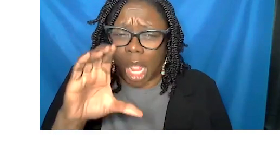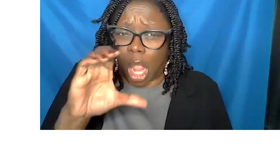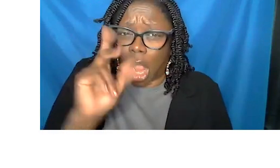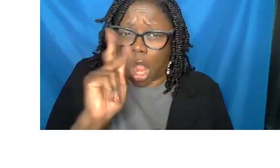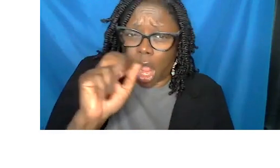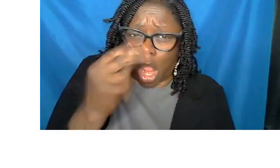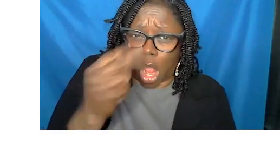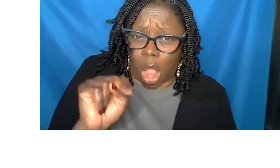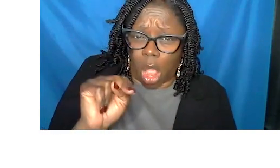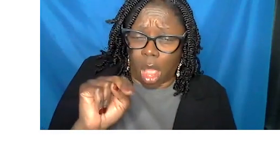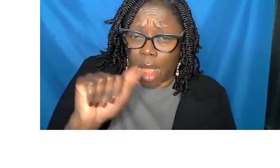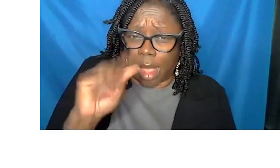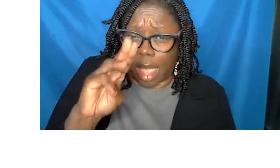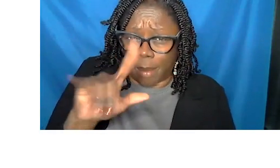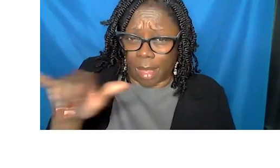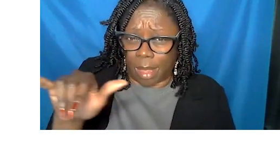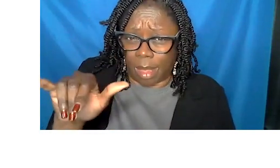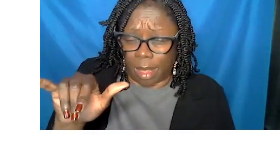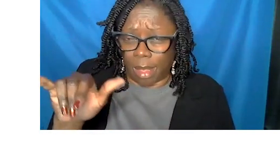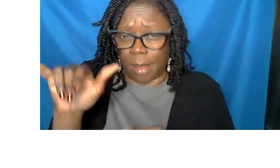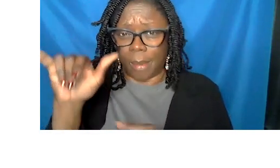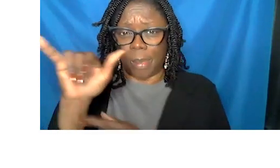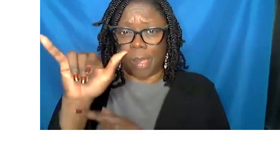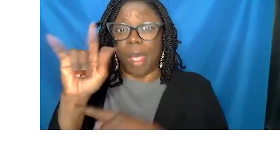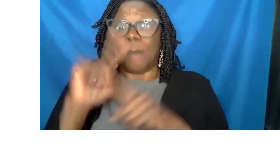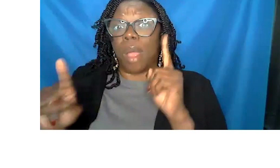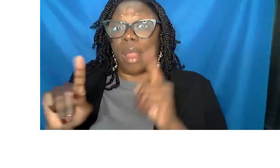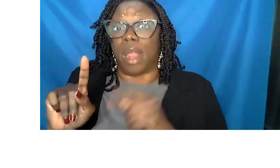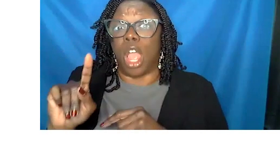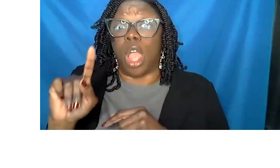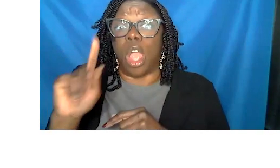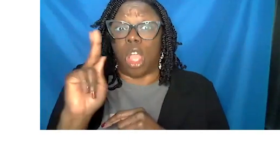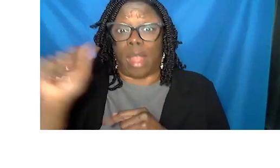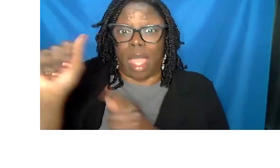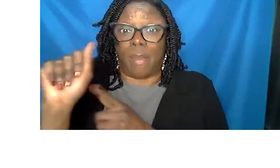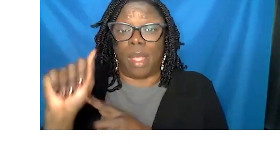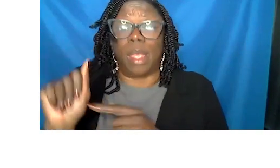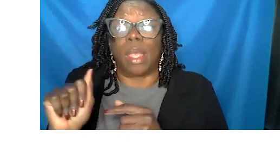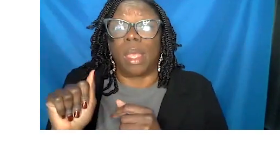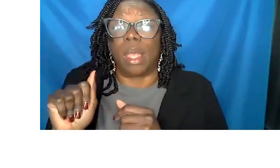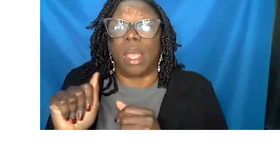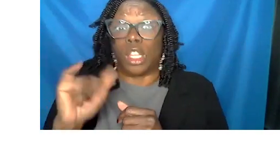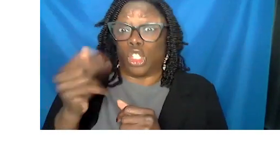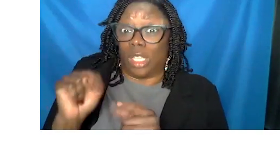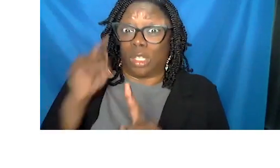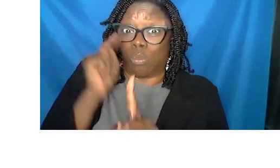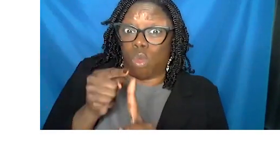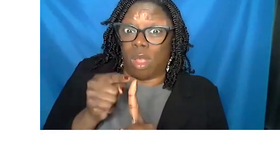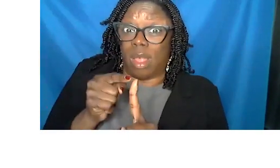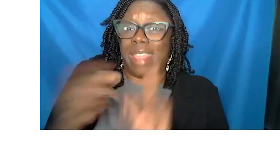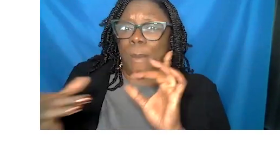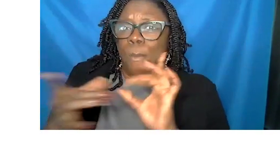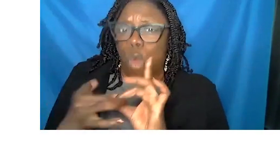lot of the services that they provide. But Khan Academy actually, to Jason's point, they partnered